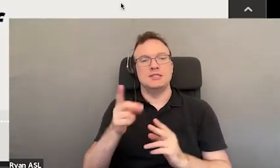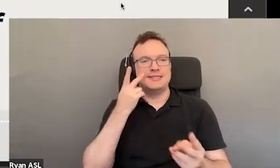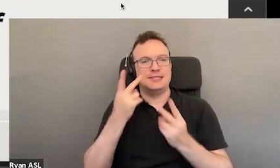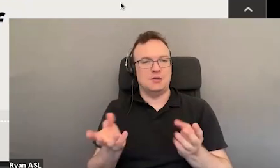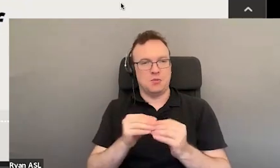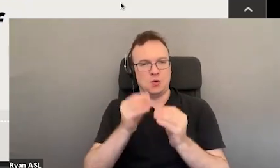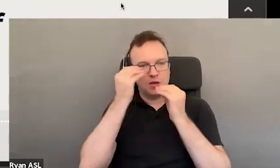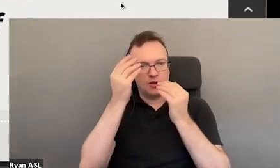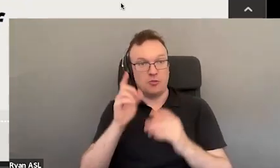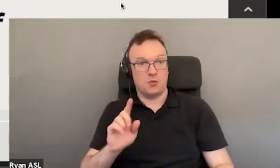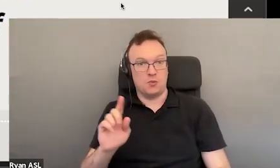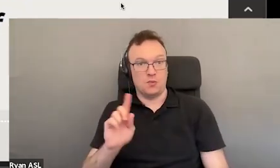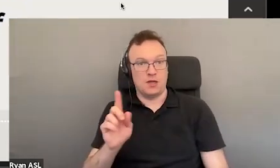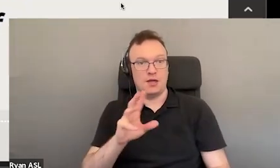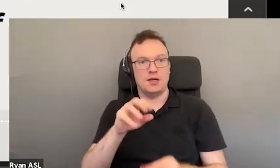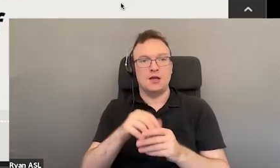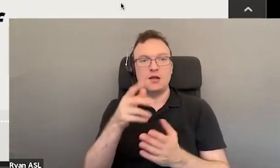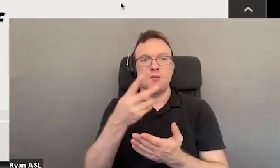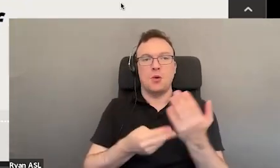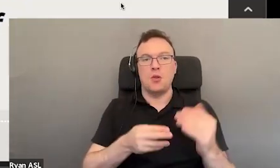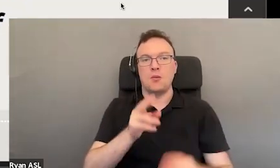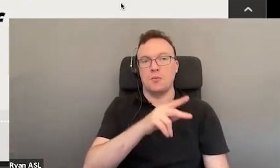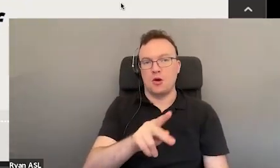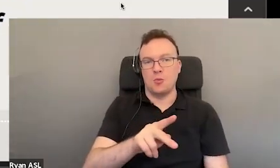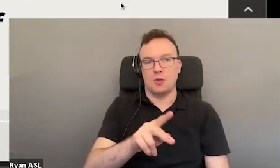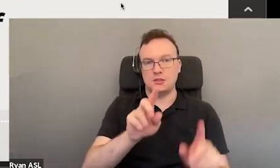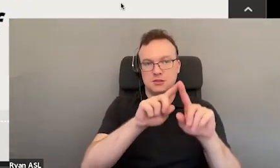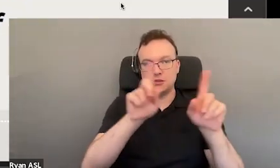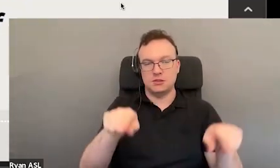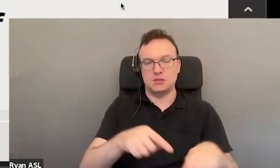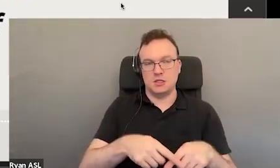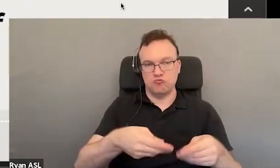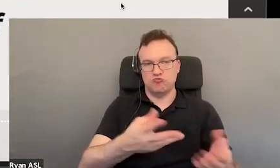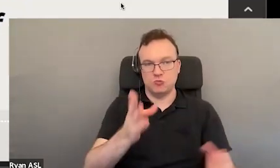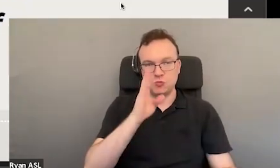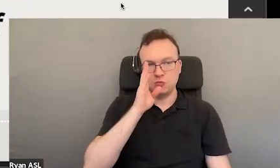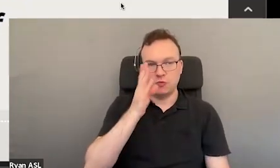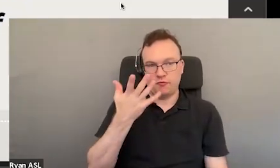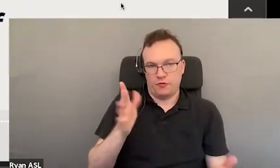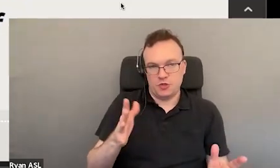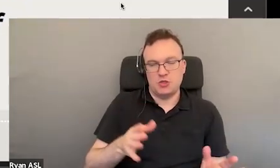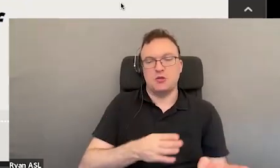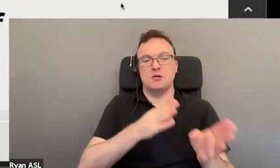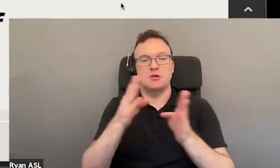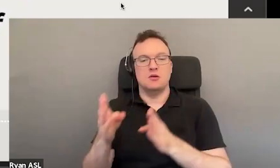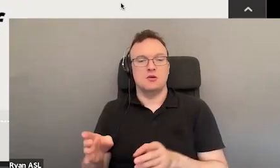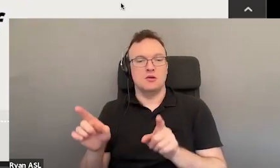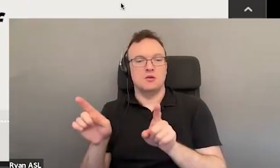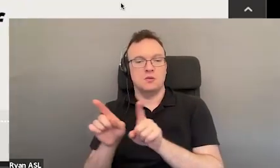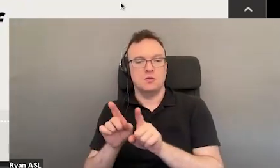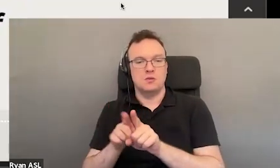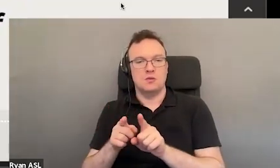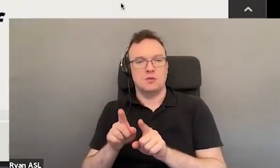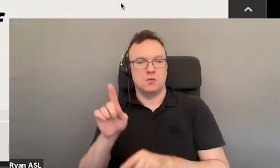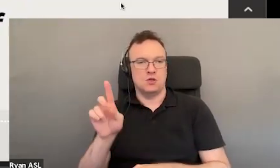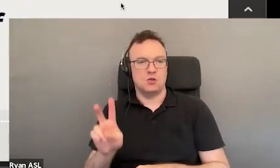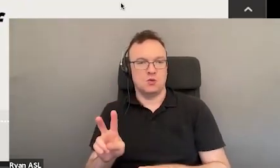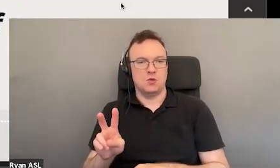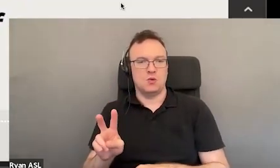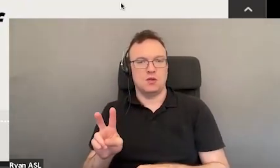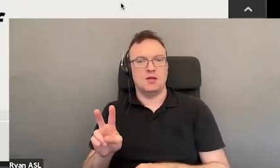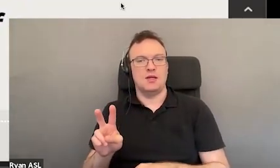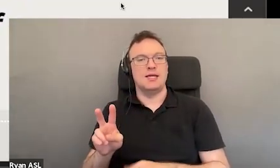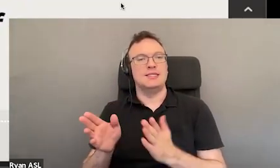those topics in both in the PowerPoint deck that's been made available to you, as well as one of the two handy